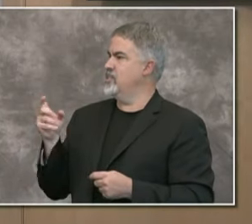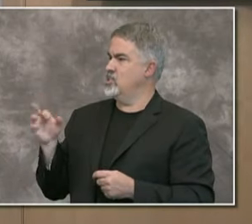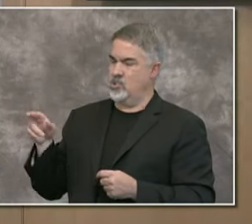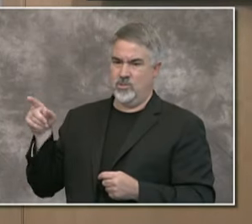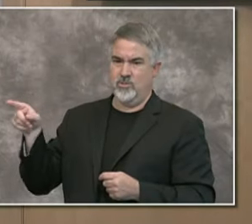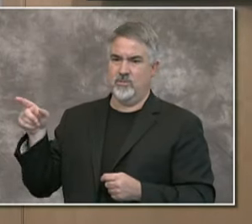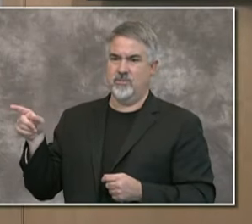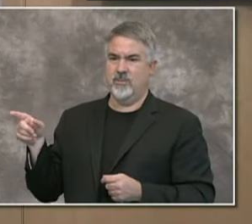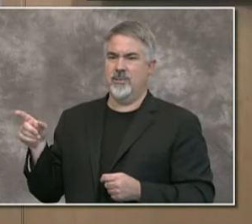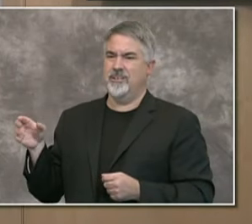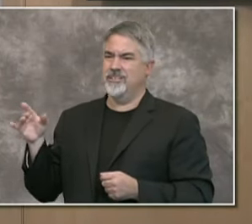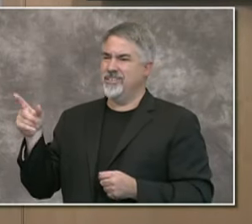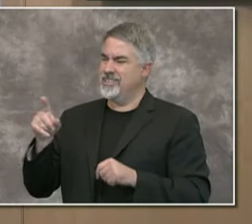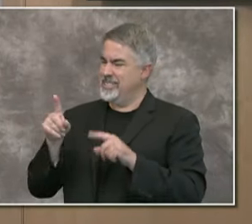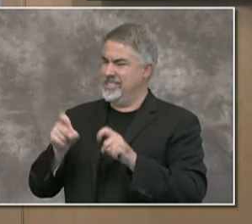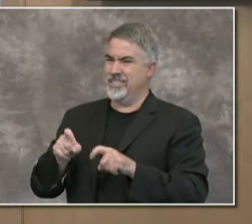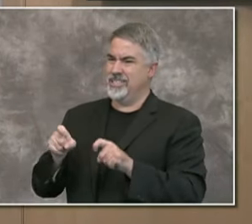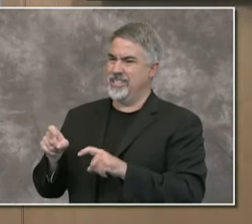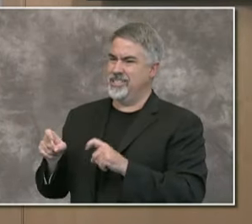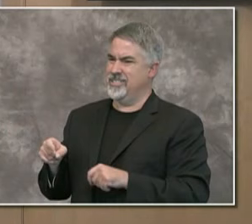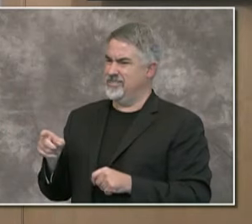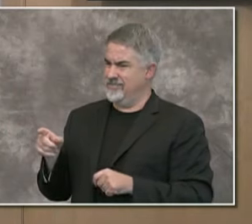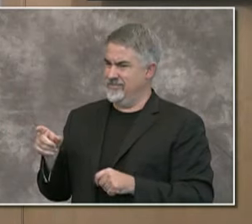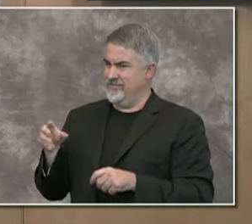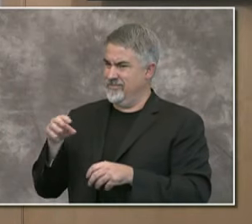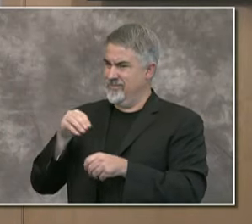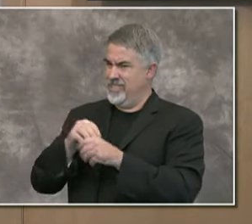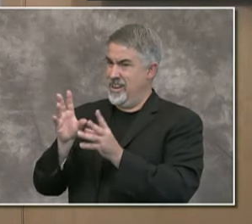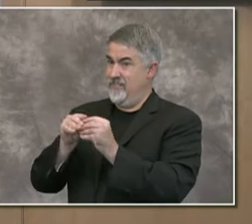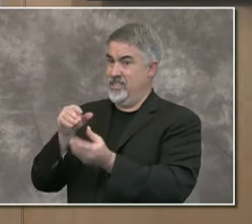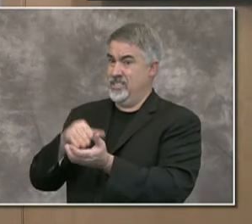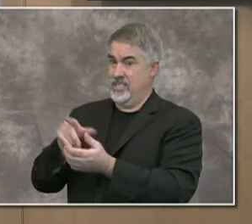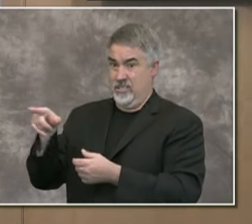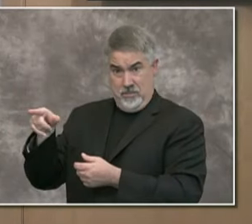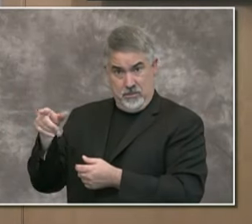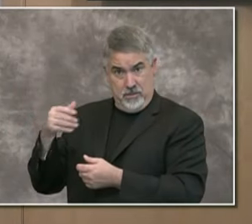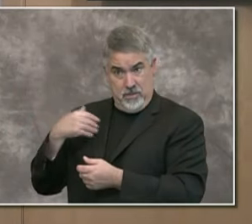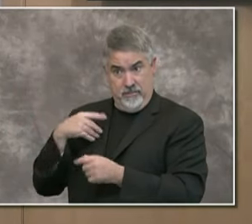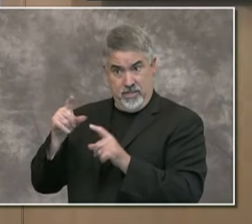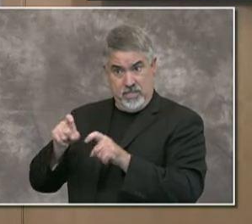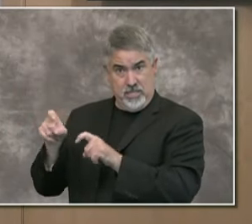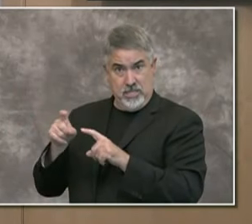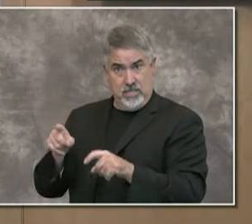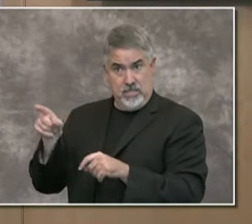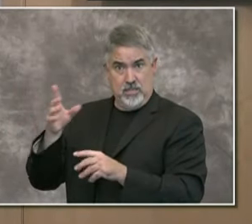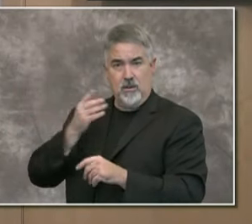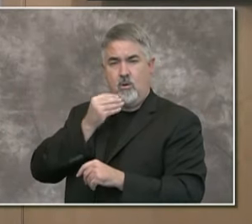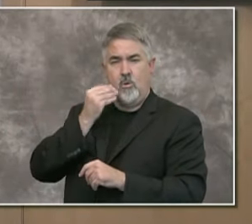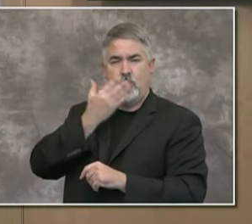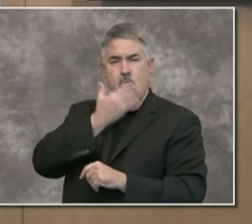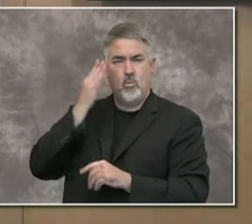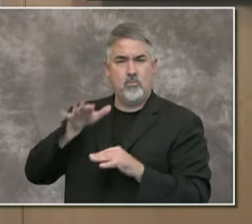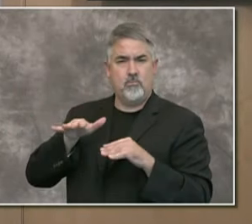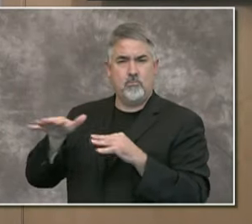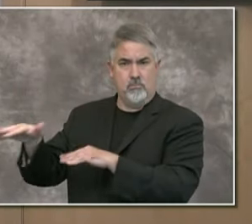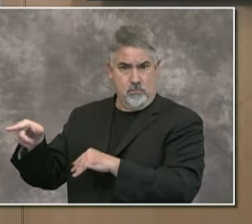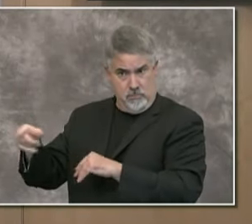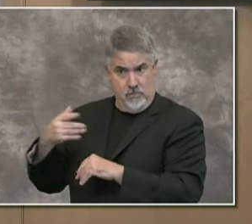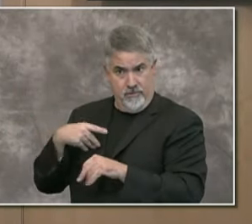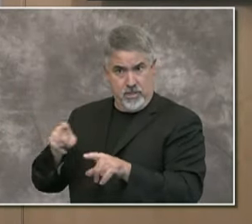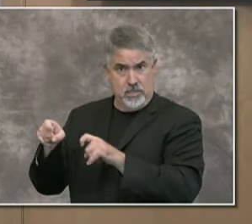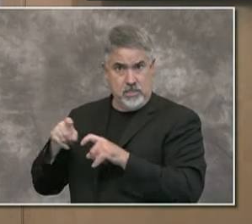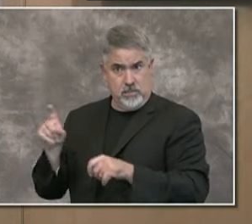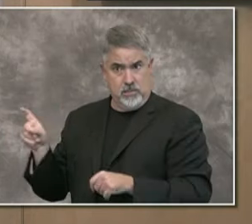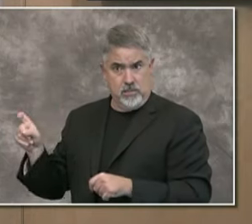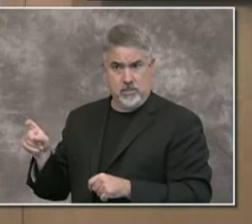the convention center. Are tests being conducted there? Why or why not? And what happens when someone staying there is presumed